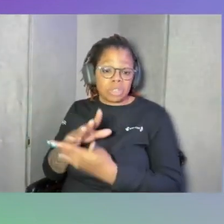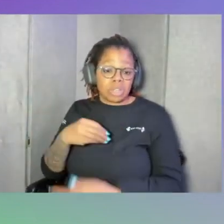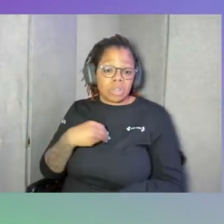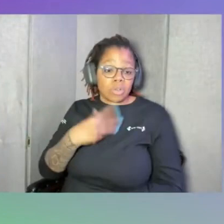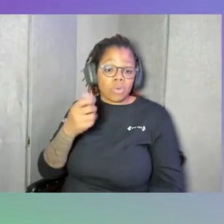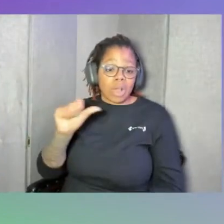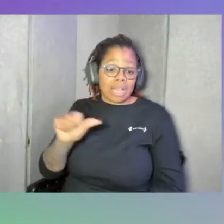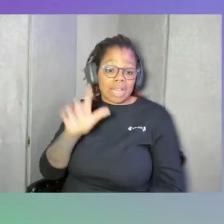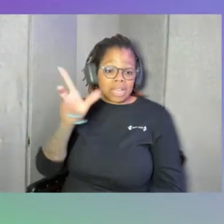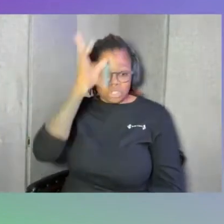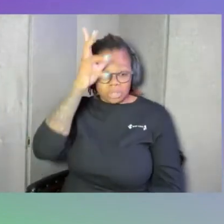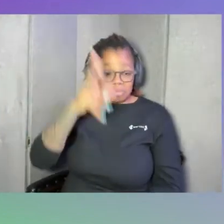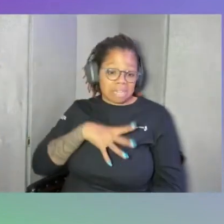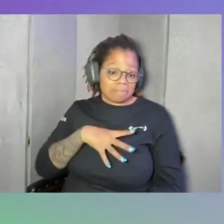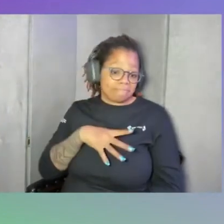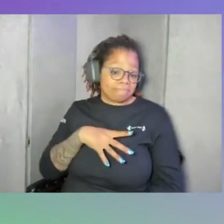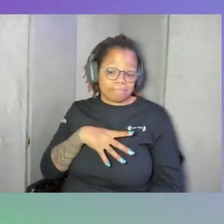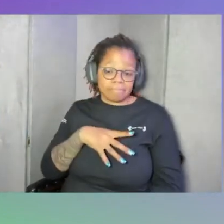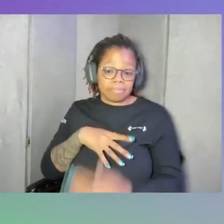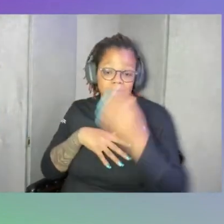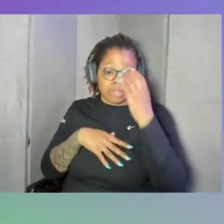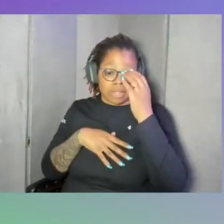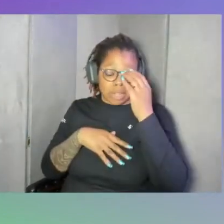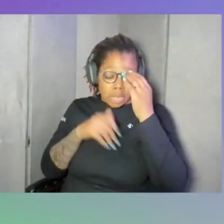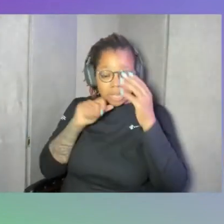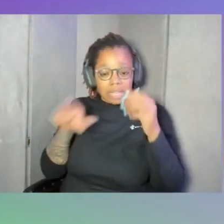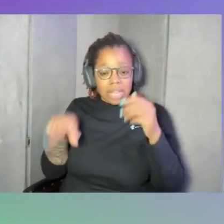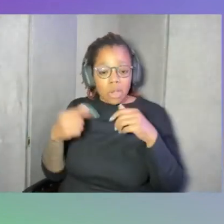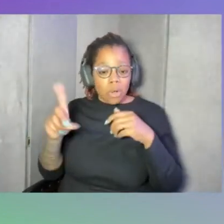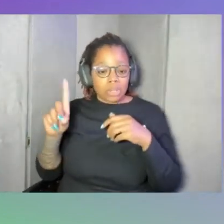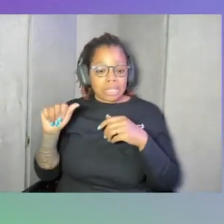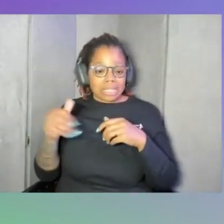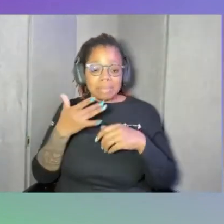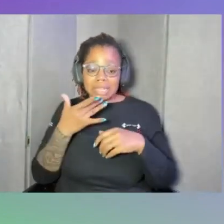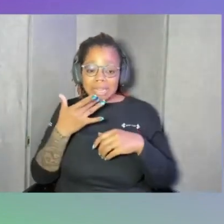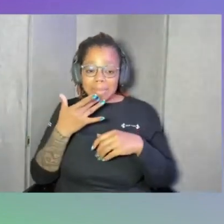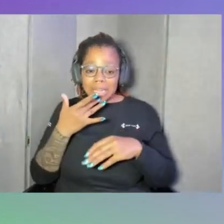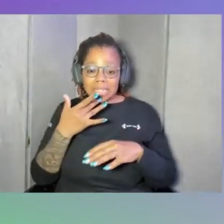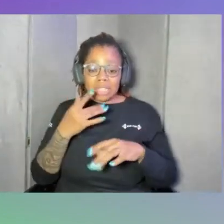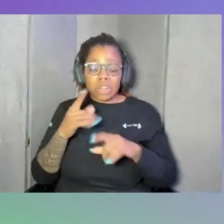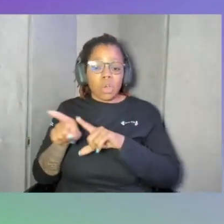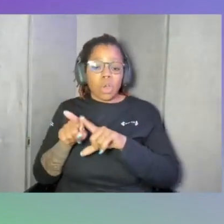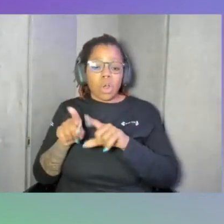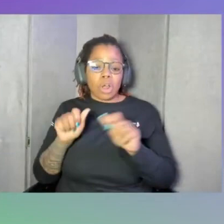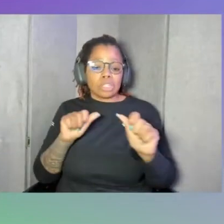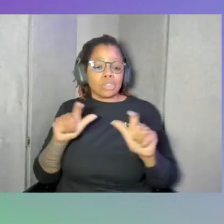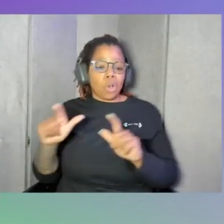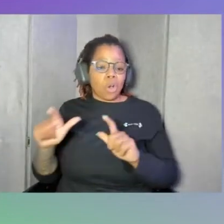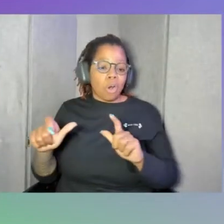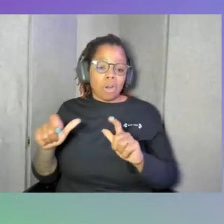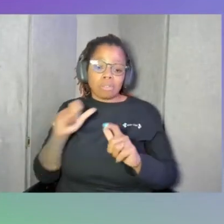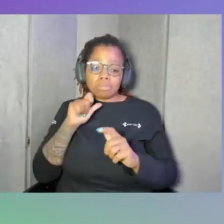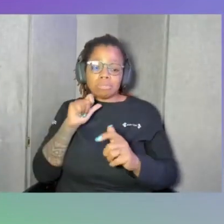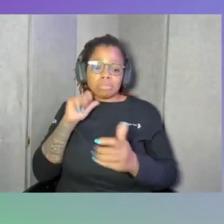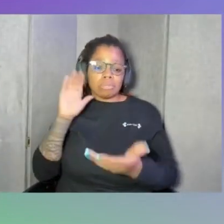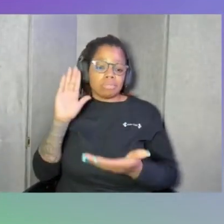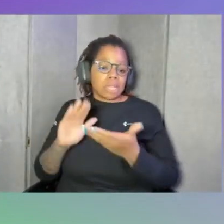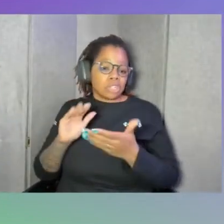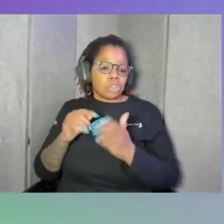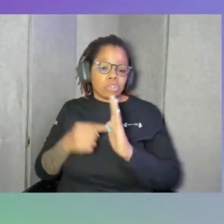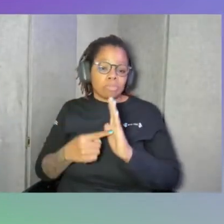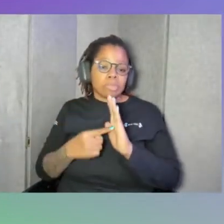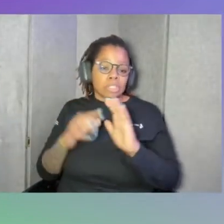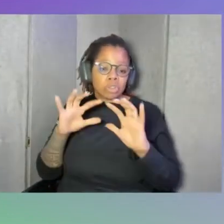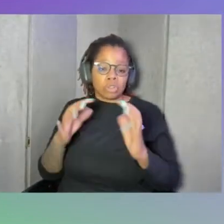Asian men. So it's not just disability bias, it's all underrepresented groups.